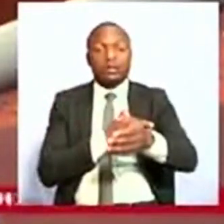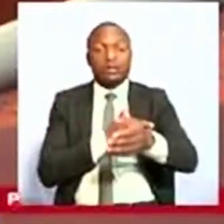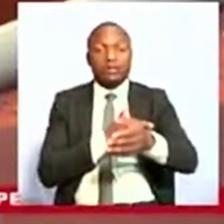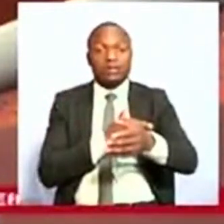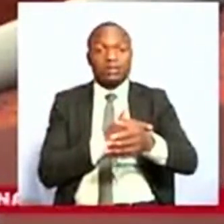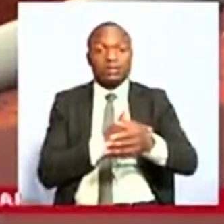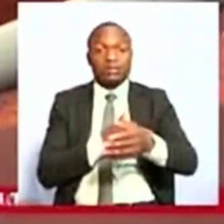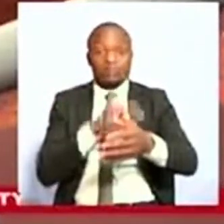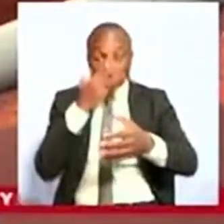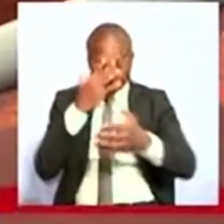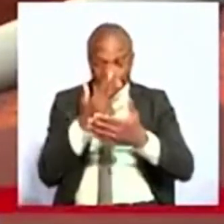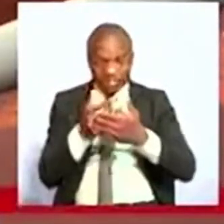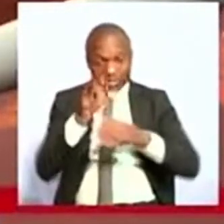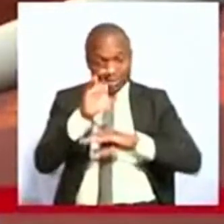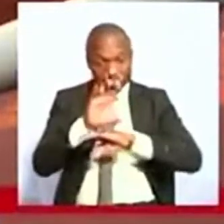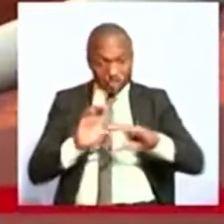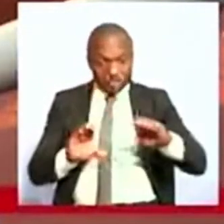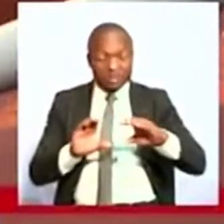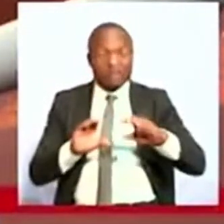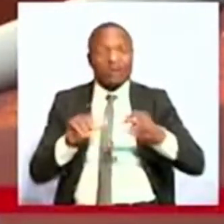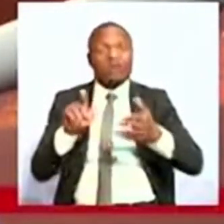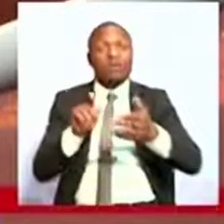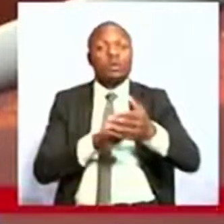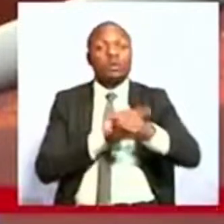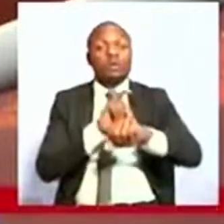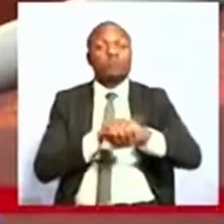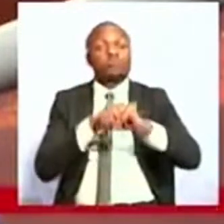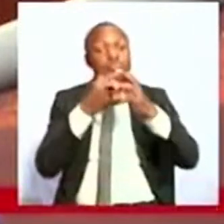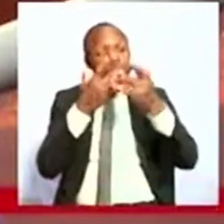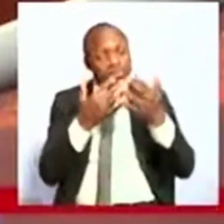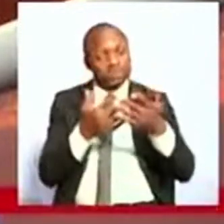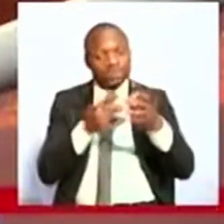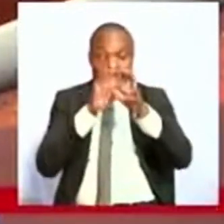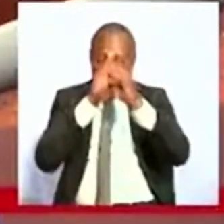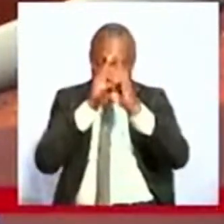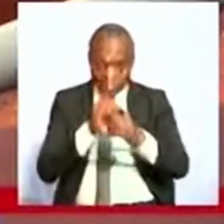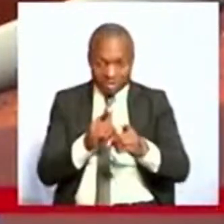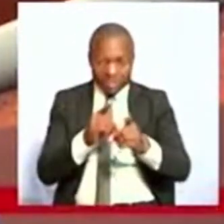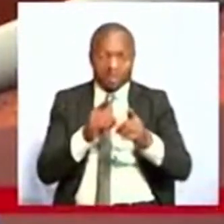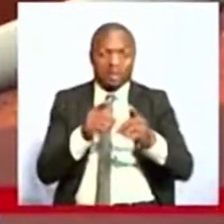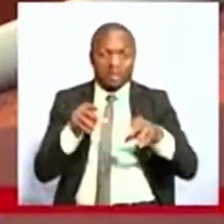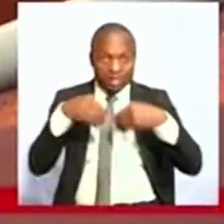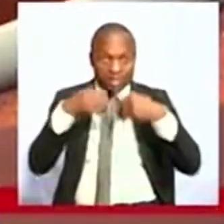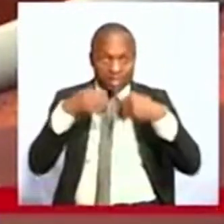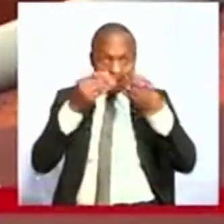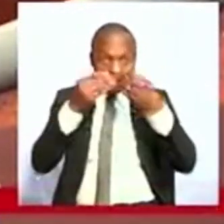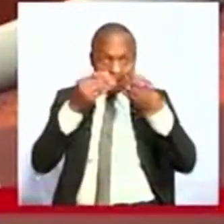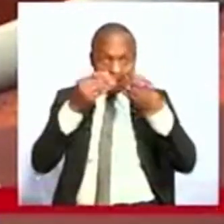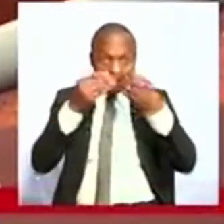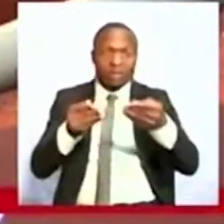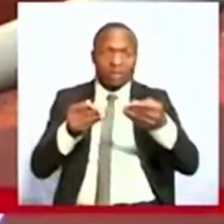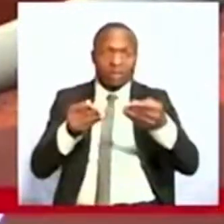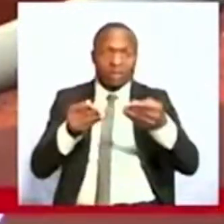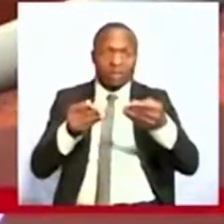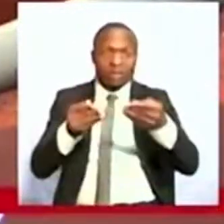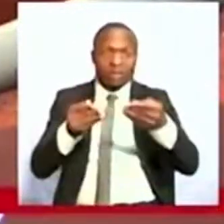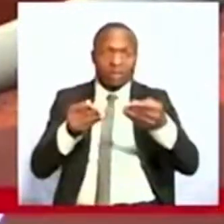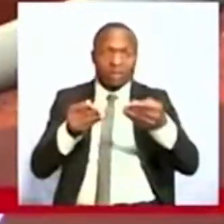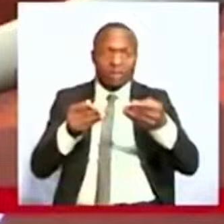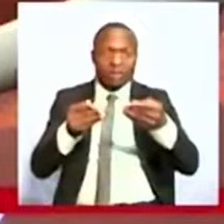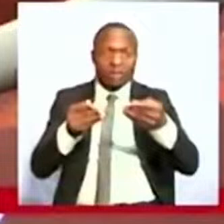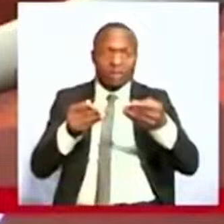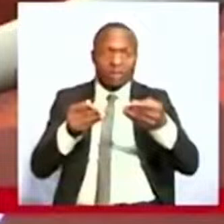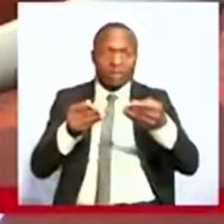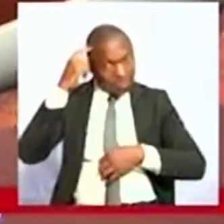confinement, anxiety caused by lengthy periods awaiting execution that produce severe mental and physical trauma for people on death